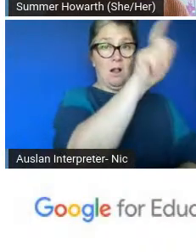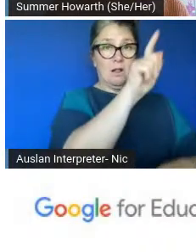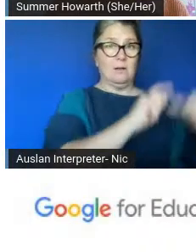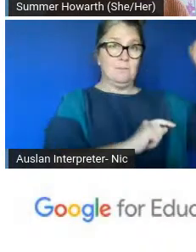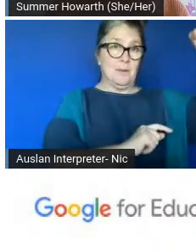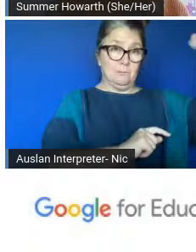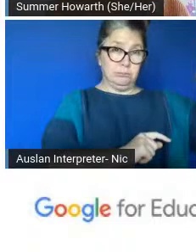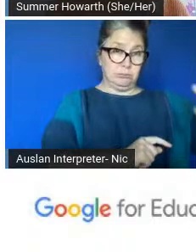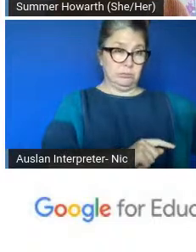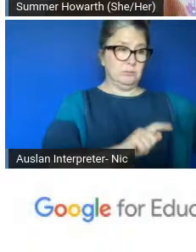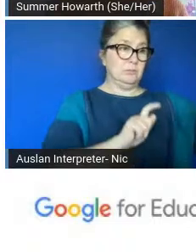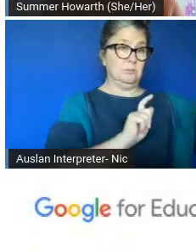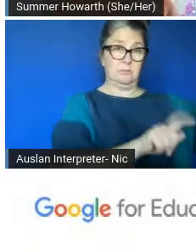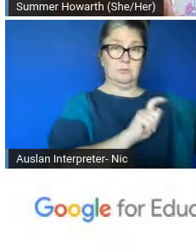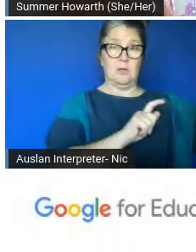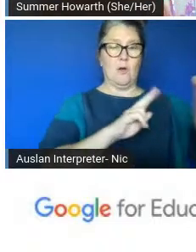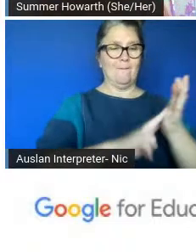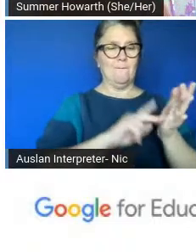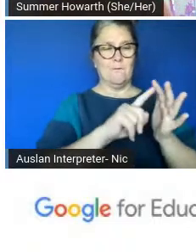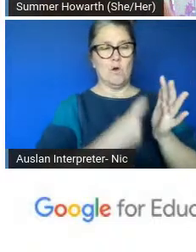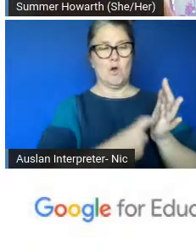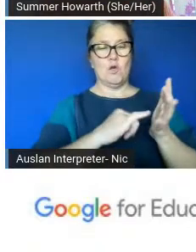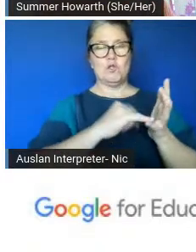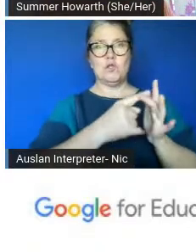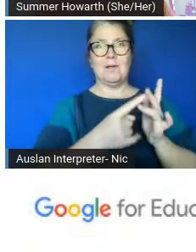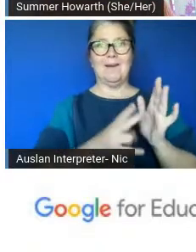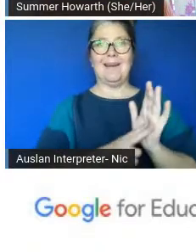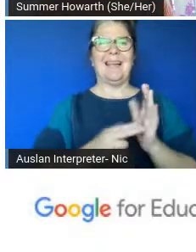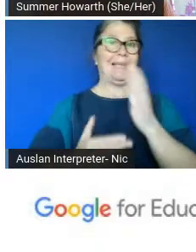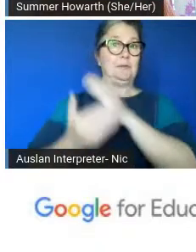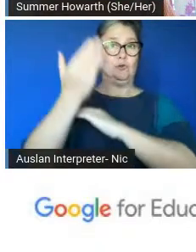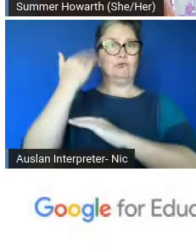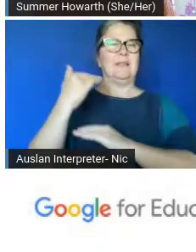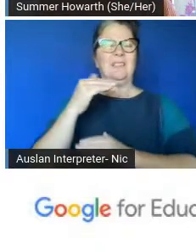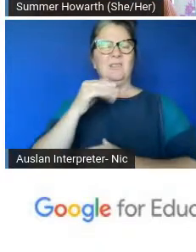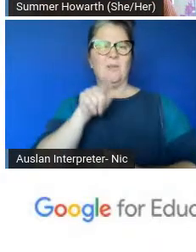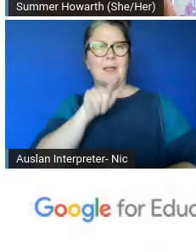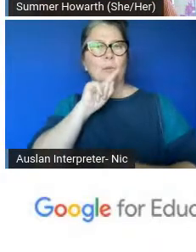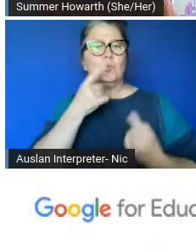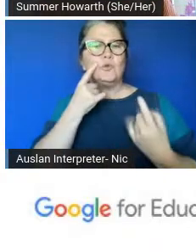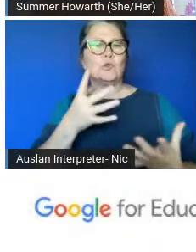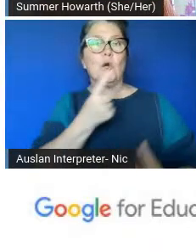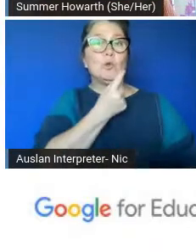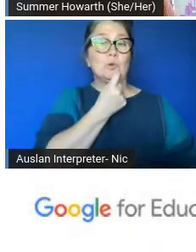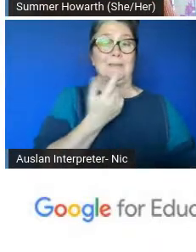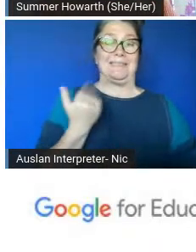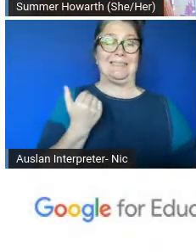see exactly what they changed most recently. All right, any other questions?